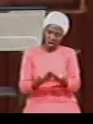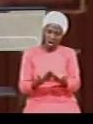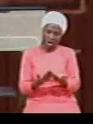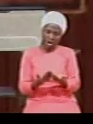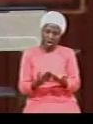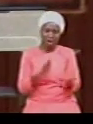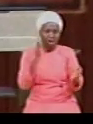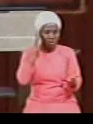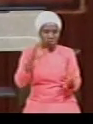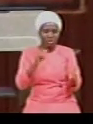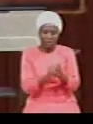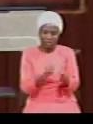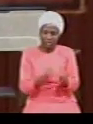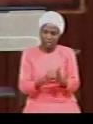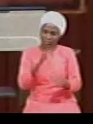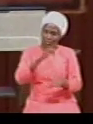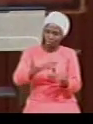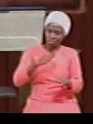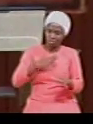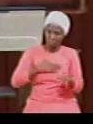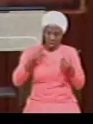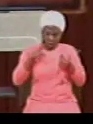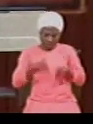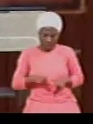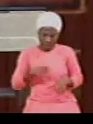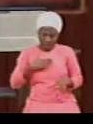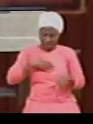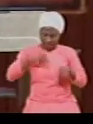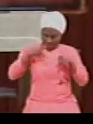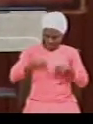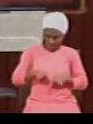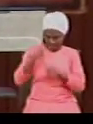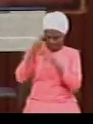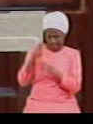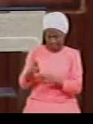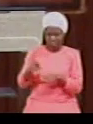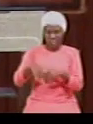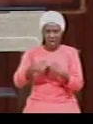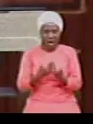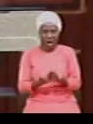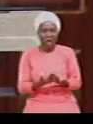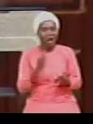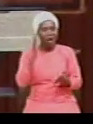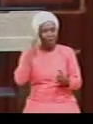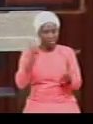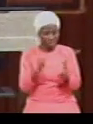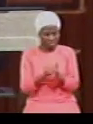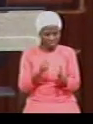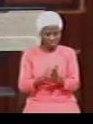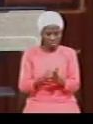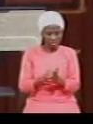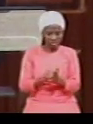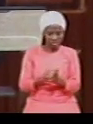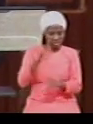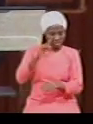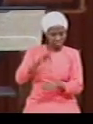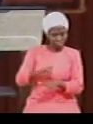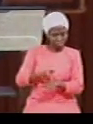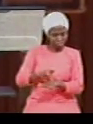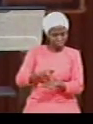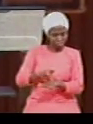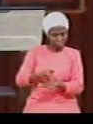My personality. How does that affect the self-esteem and my